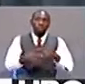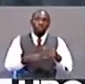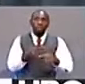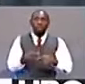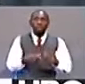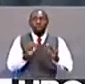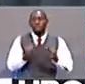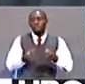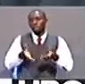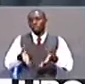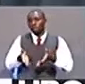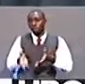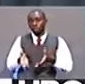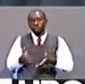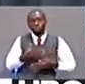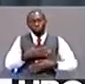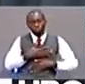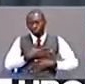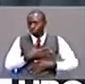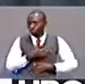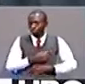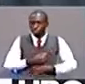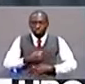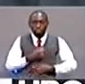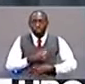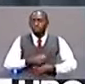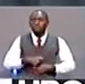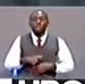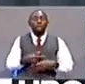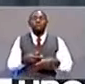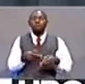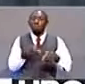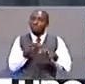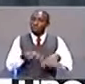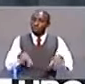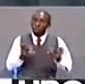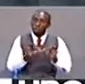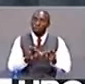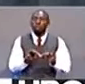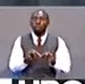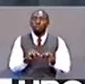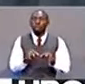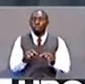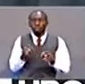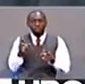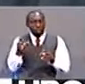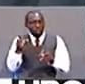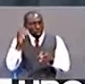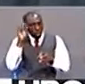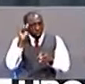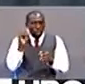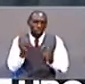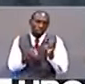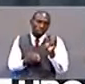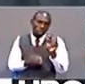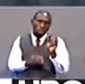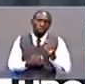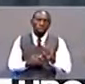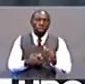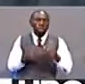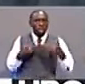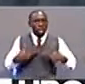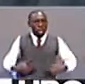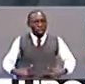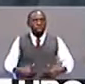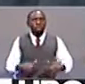dear Archbishop, let's learn lesson and see that he has looked after his health. We too, we